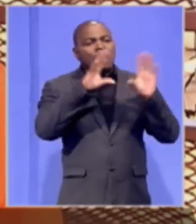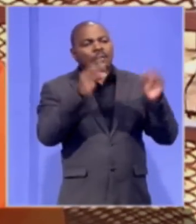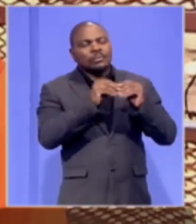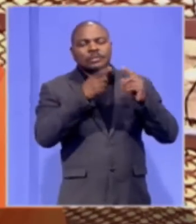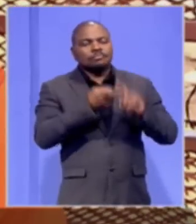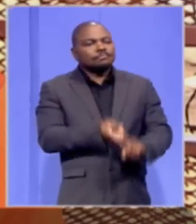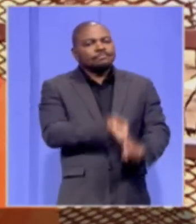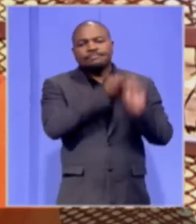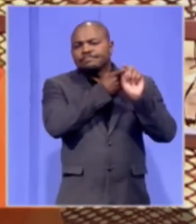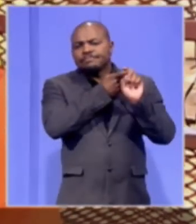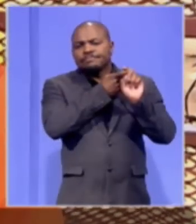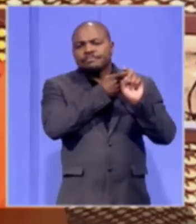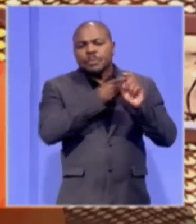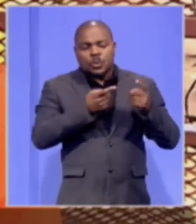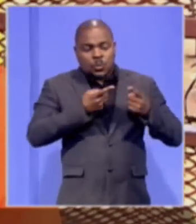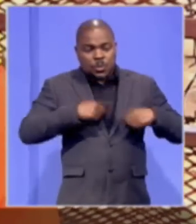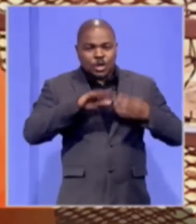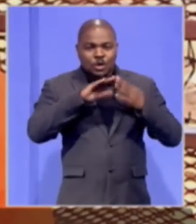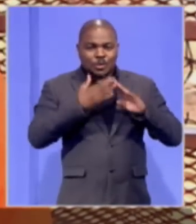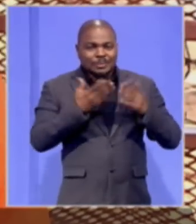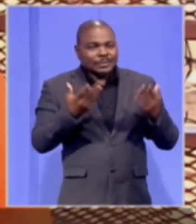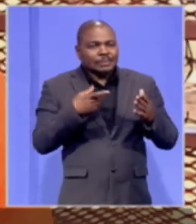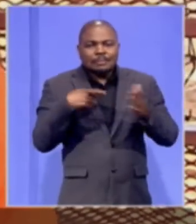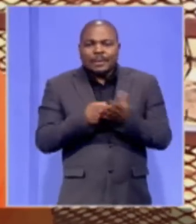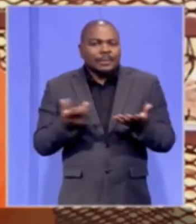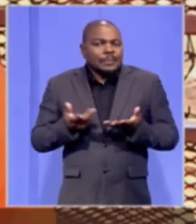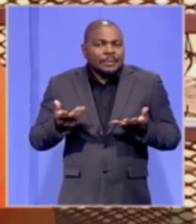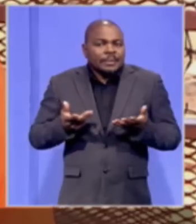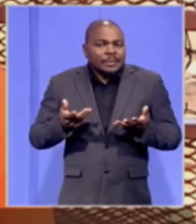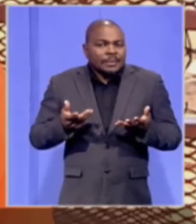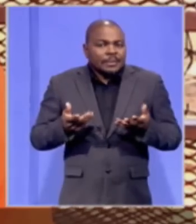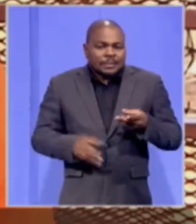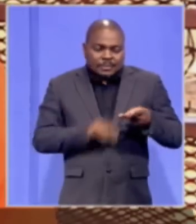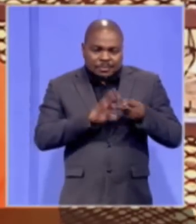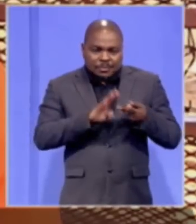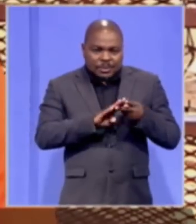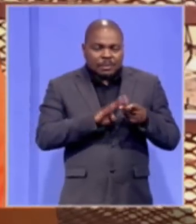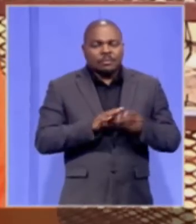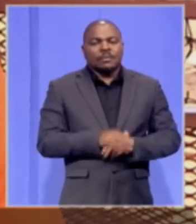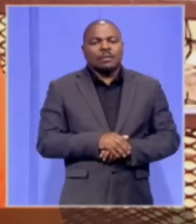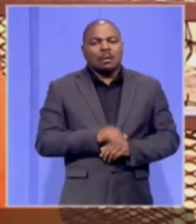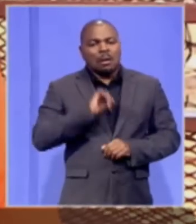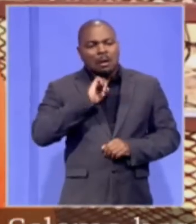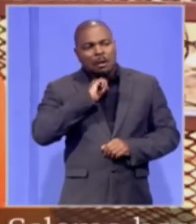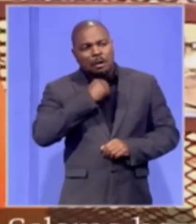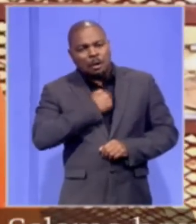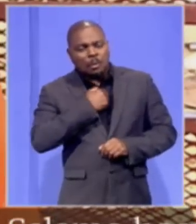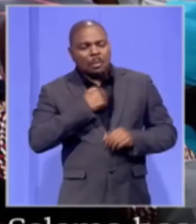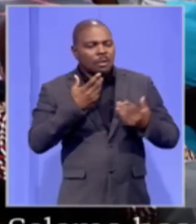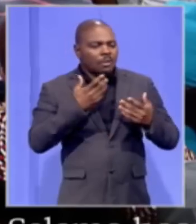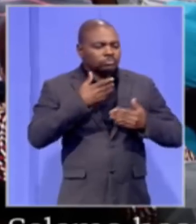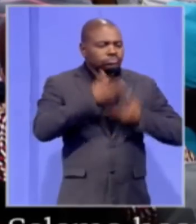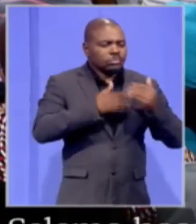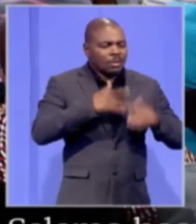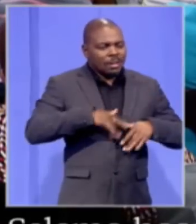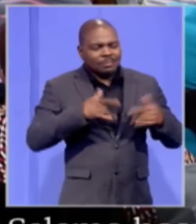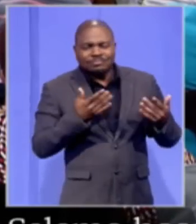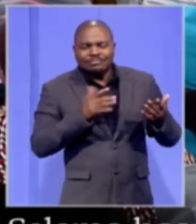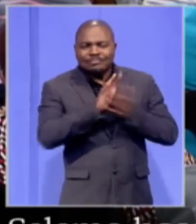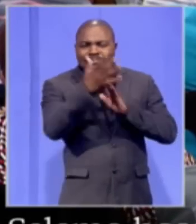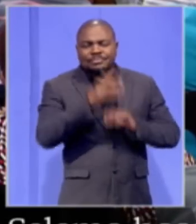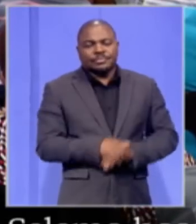still. Now we as communities, we have nowhere to buy, and then it damages our livelihoods. Nakong